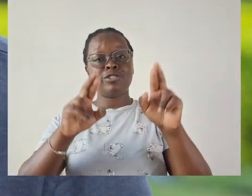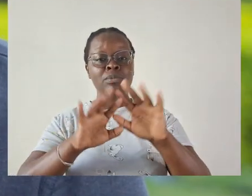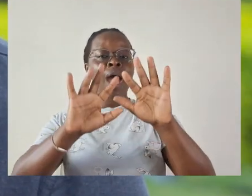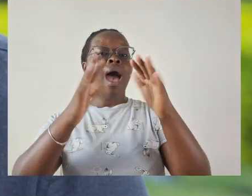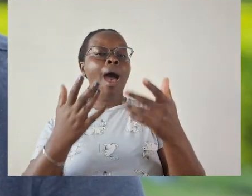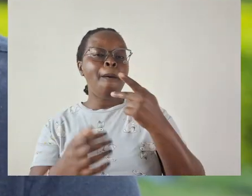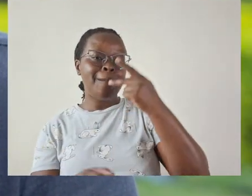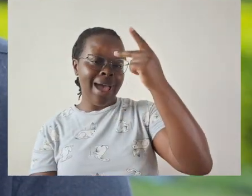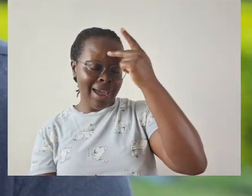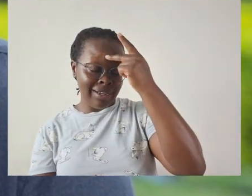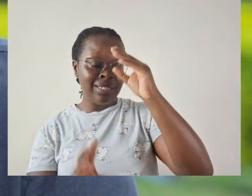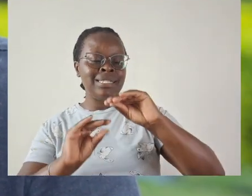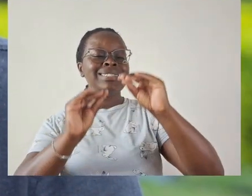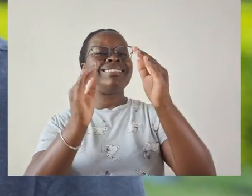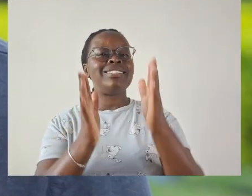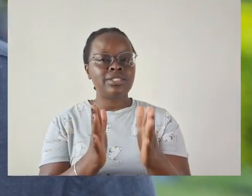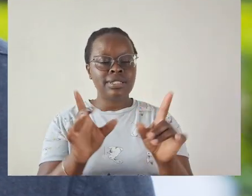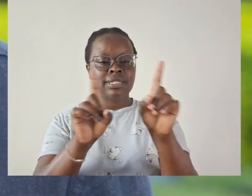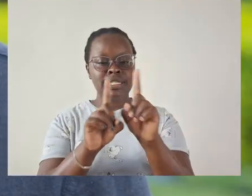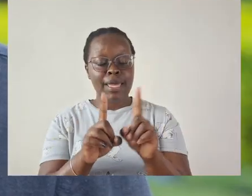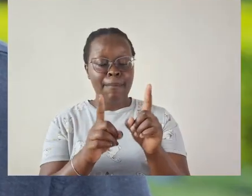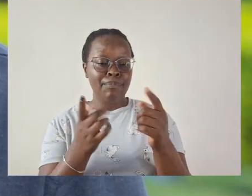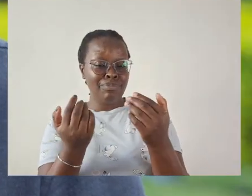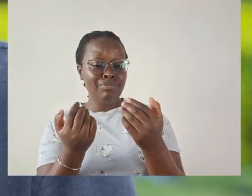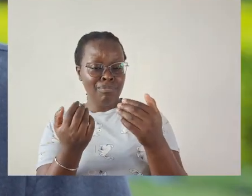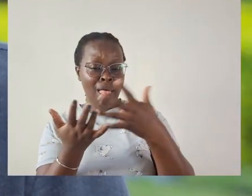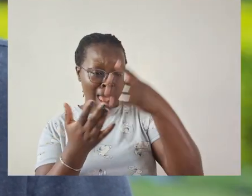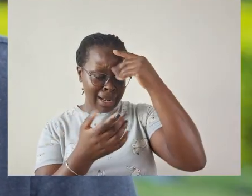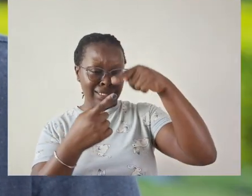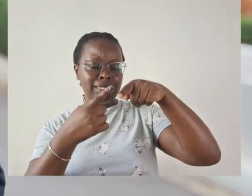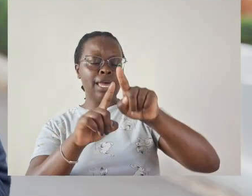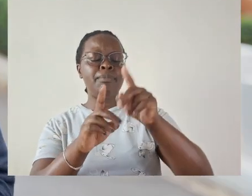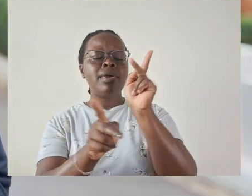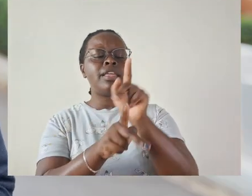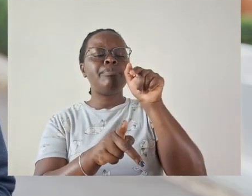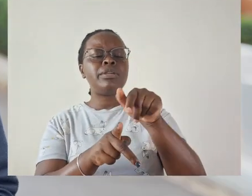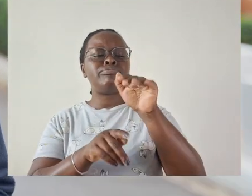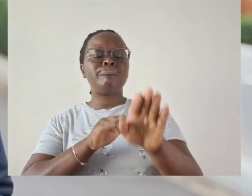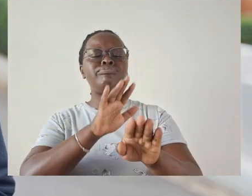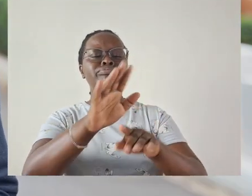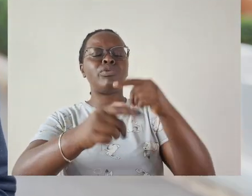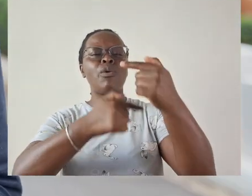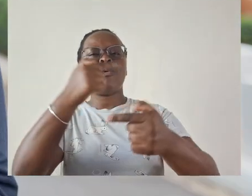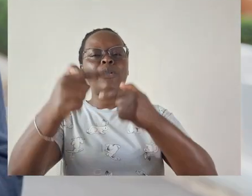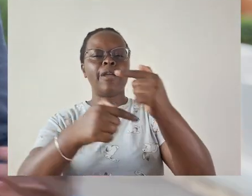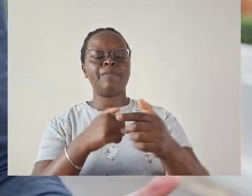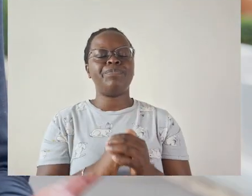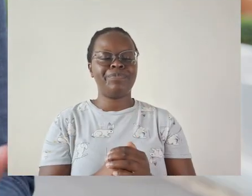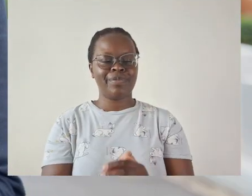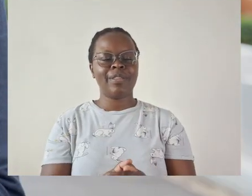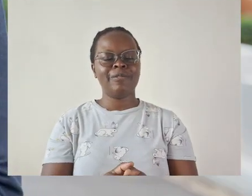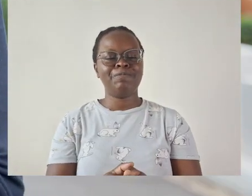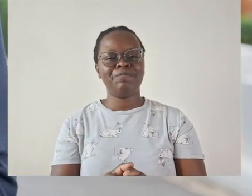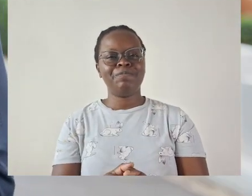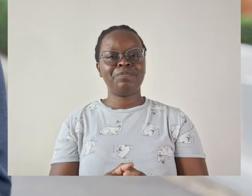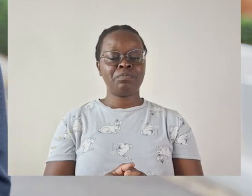parents, teachers, and students themselves take simple steps to keep this momentum going? Let's hear from learners themselves on how we can all play a